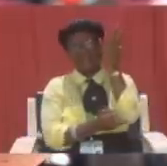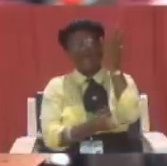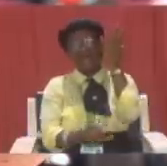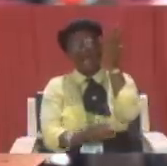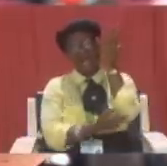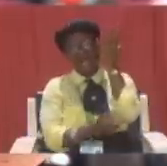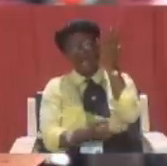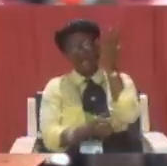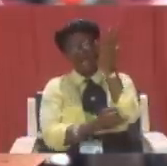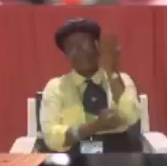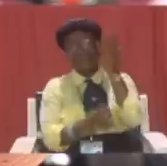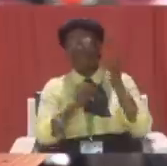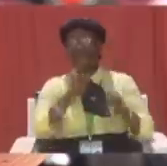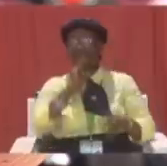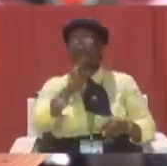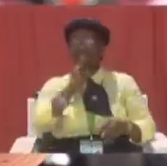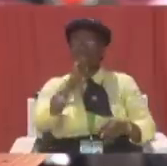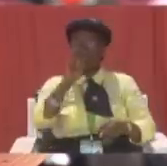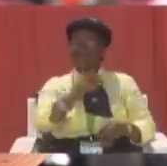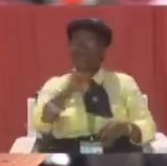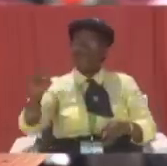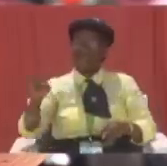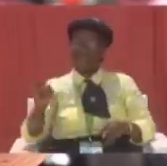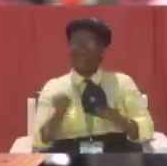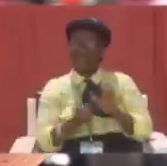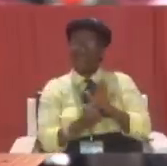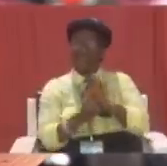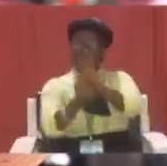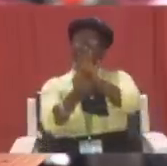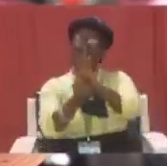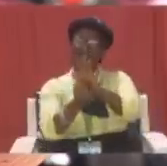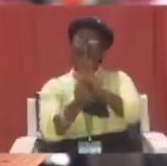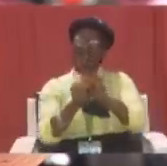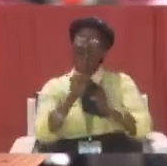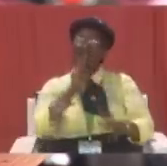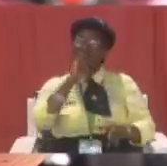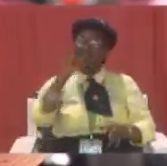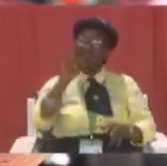Isaac is a sign, is an evidence